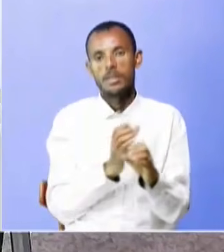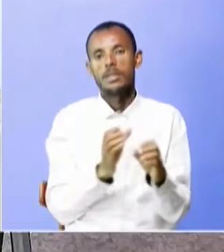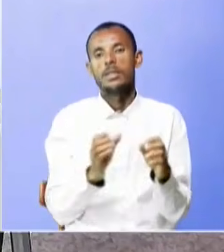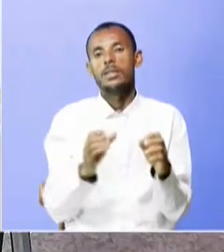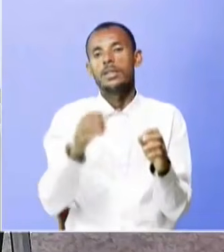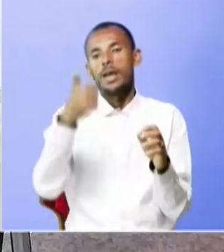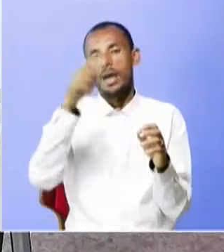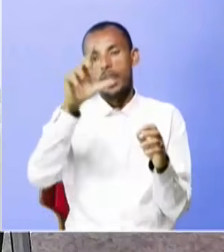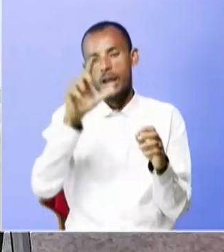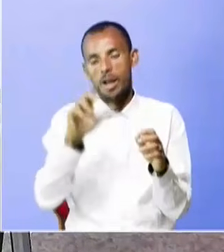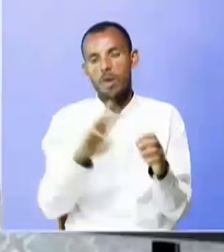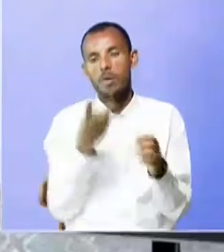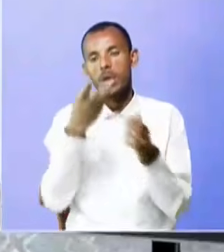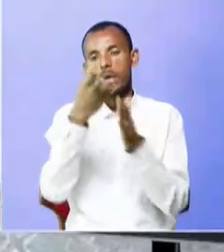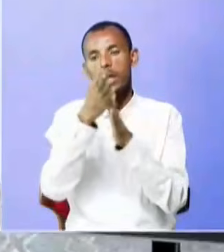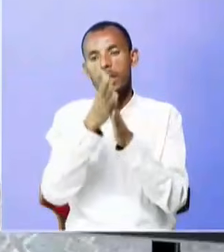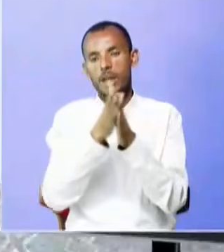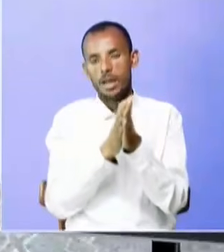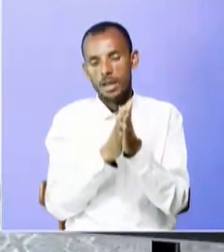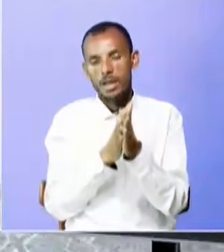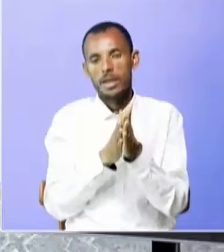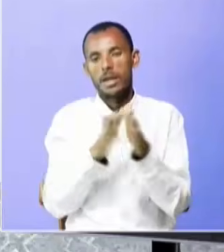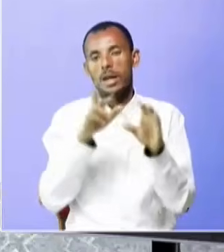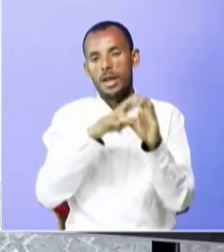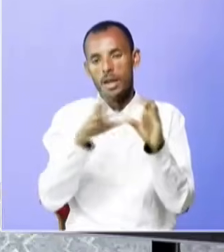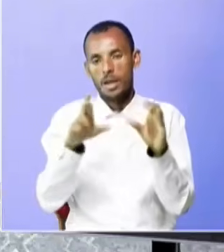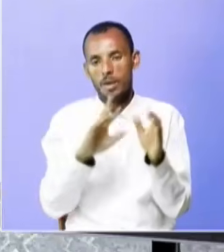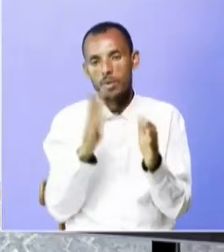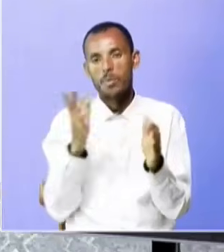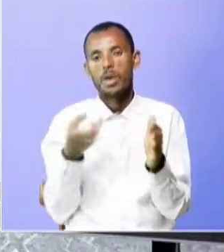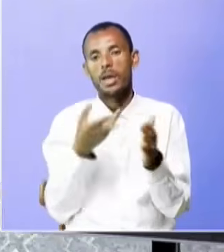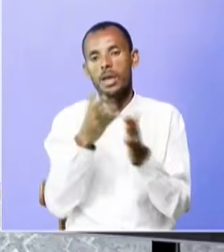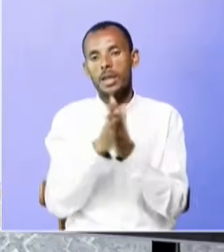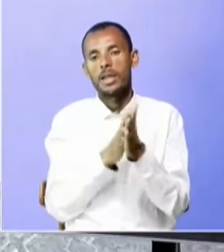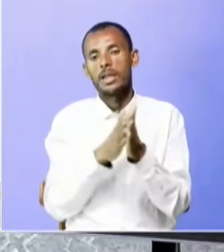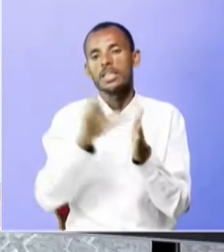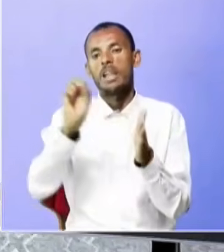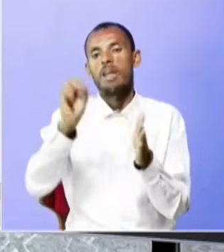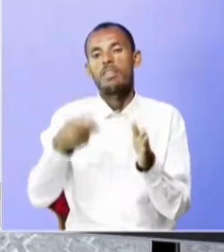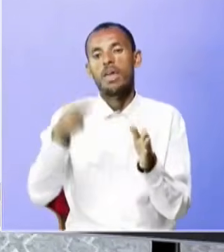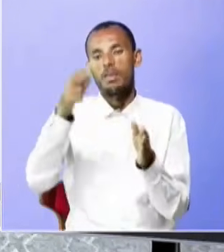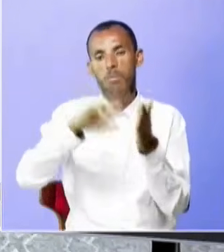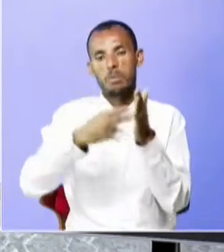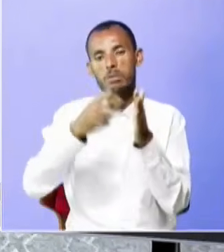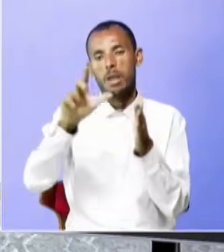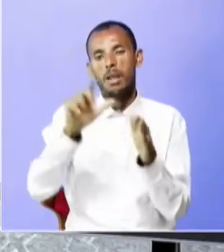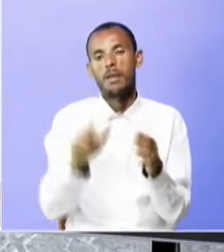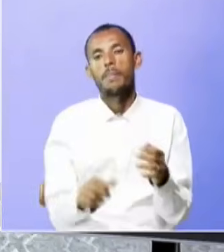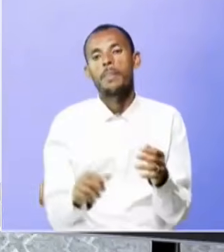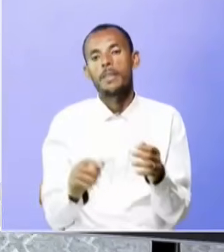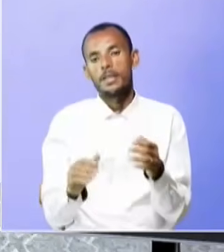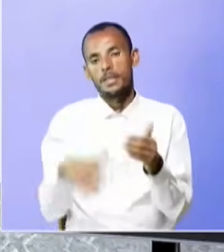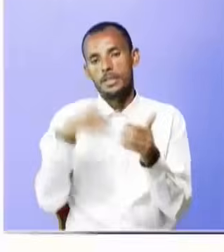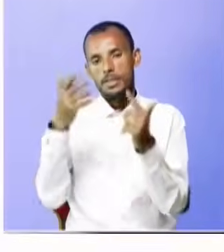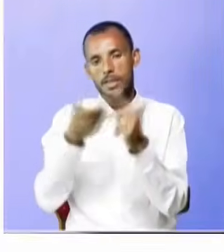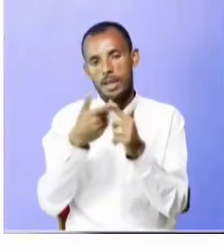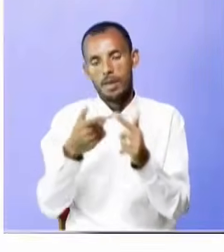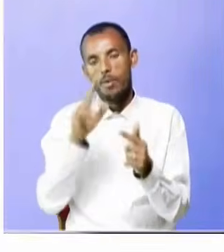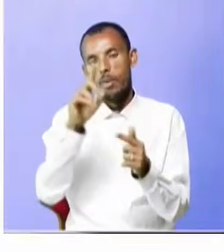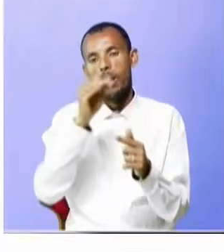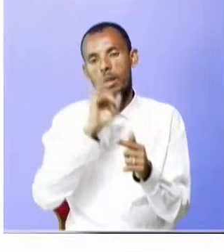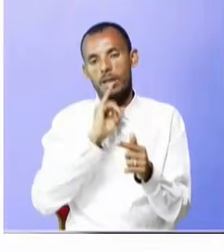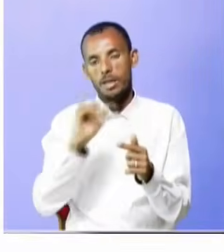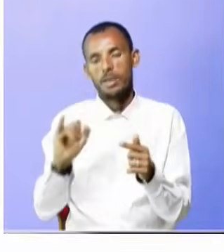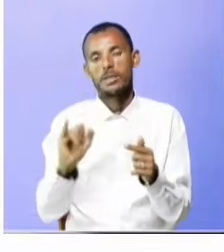area, we need the radius, we need the slant height. Okay, the second one is the